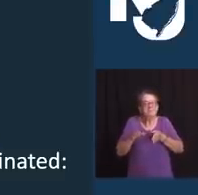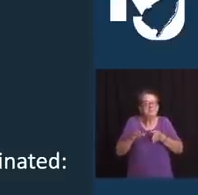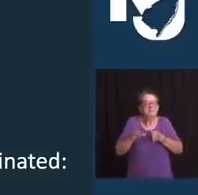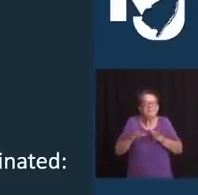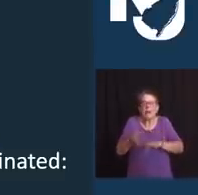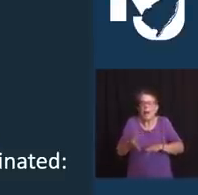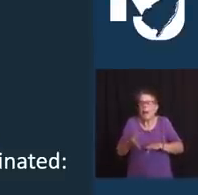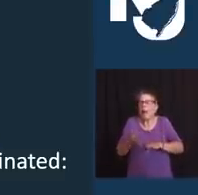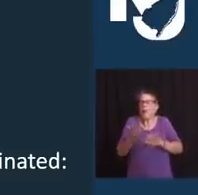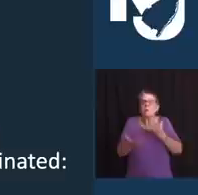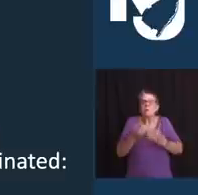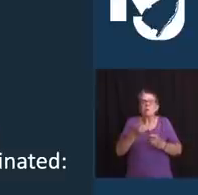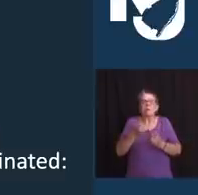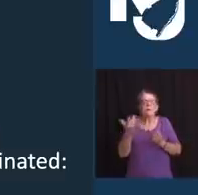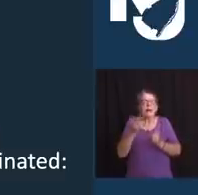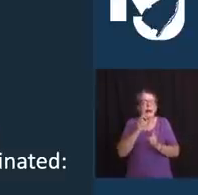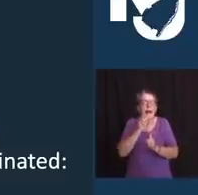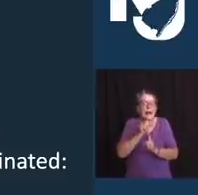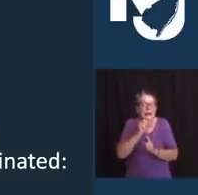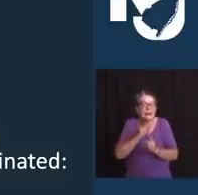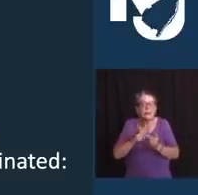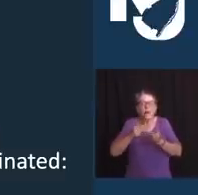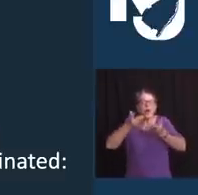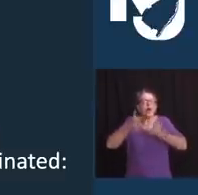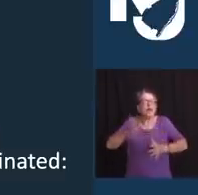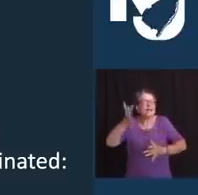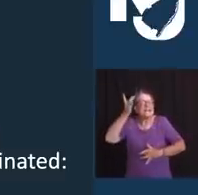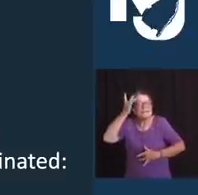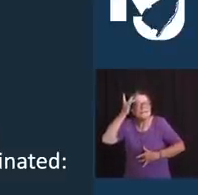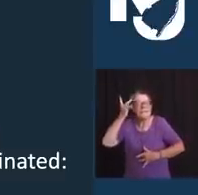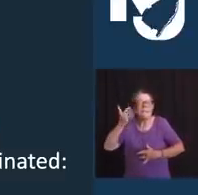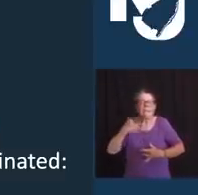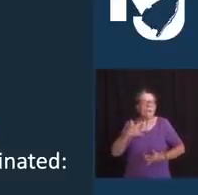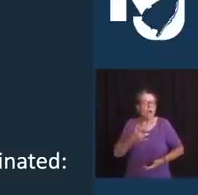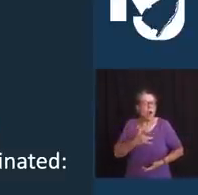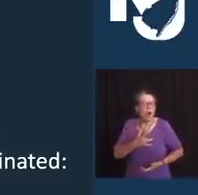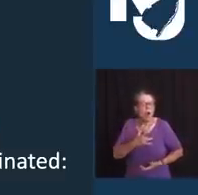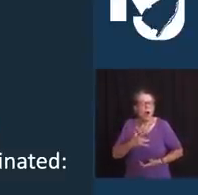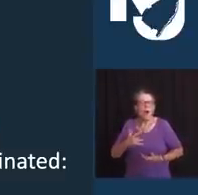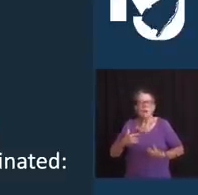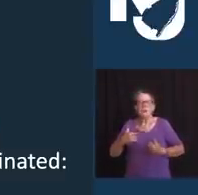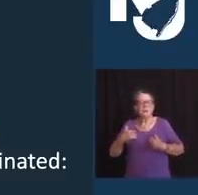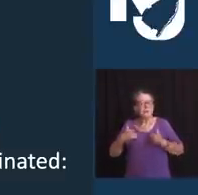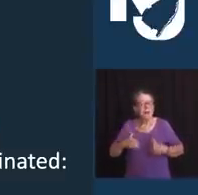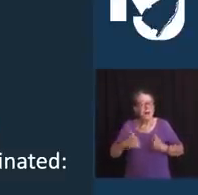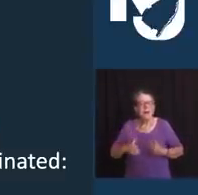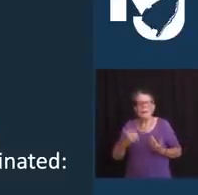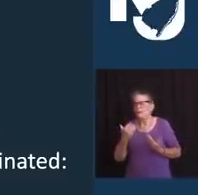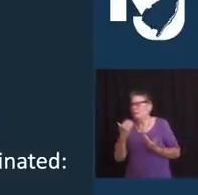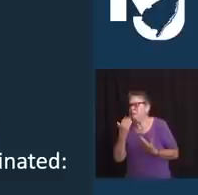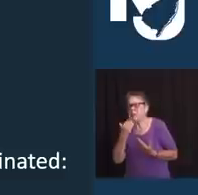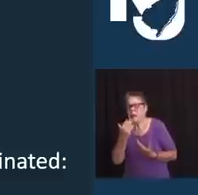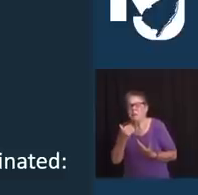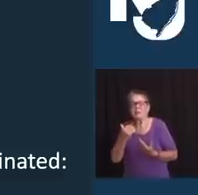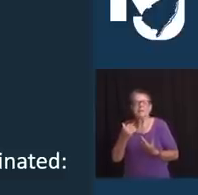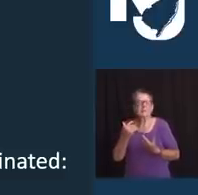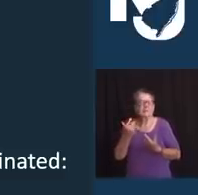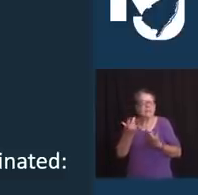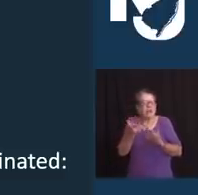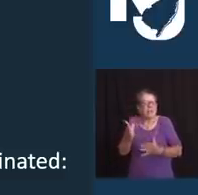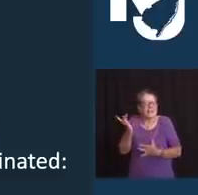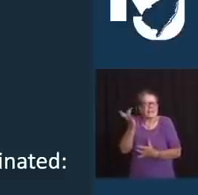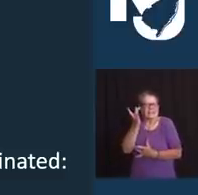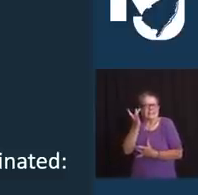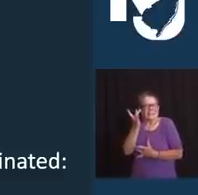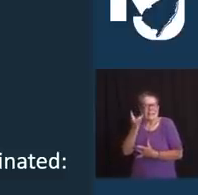underlying health condition. That is the 16 people who were in the hospital who had been fully vaccinated. And by the way, during